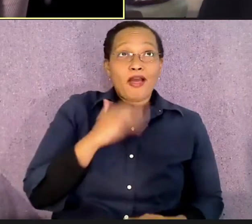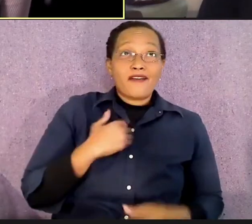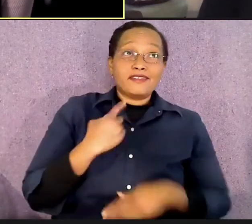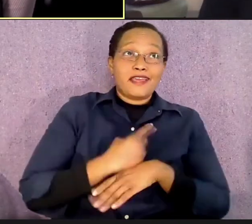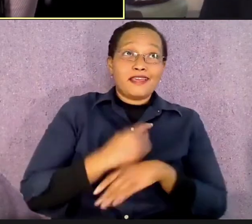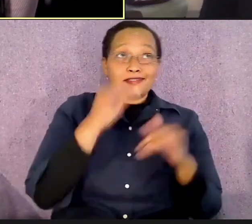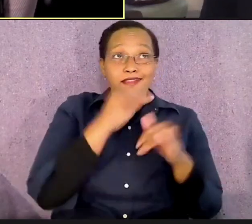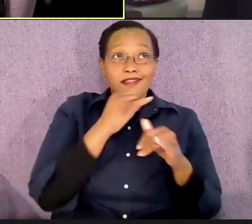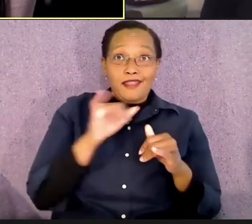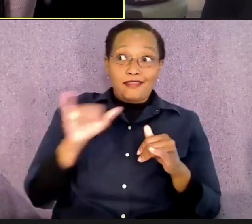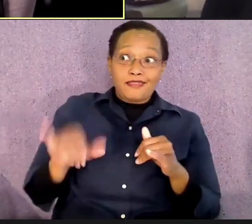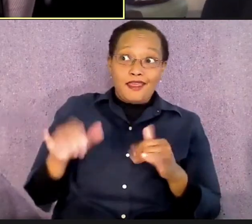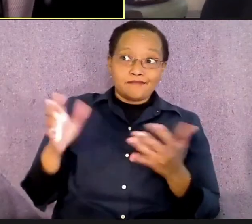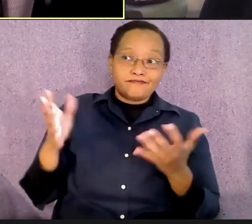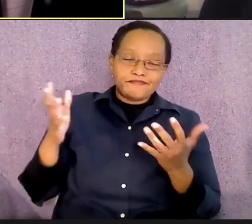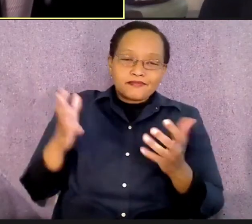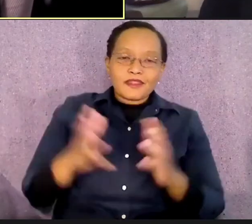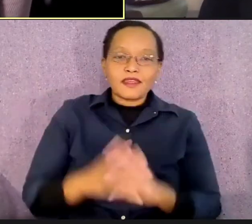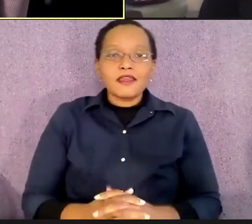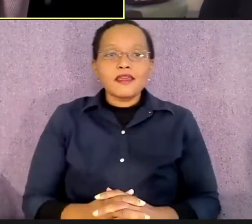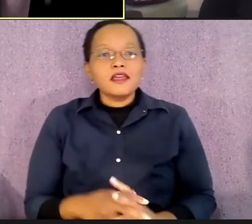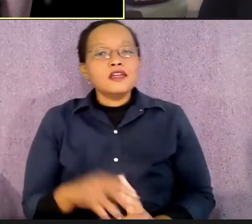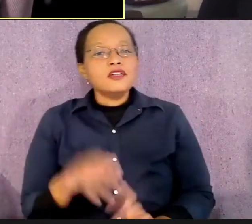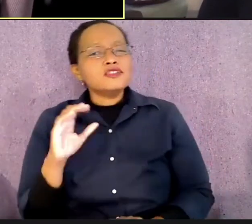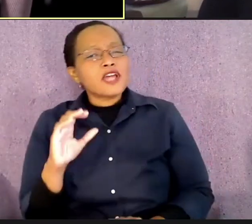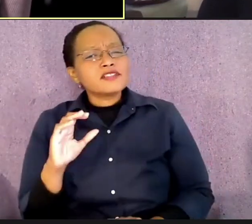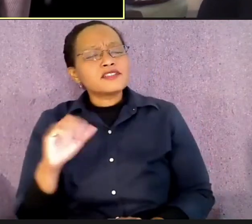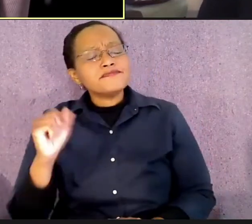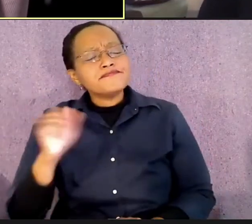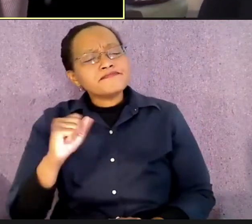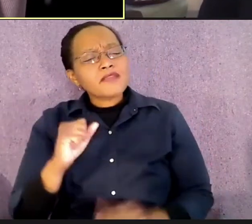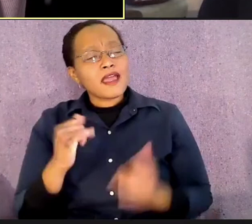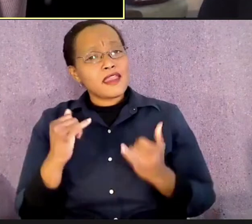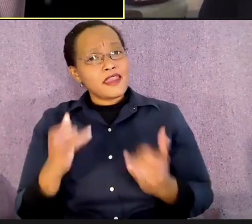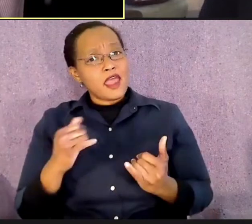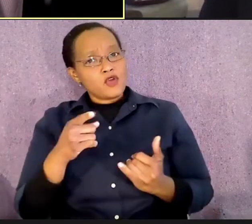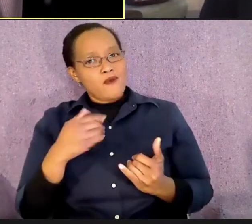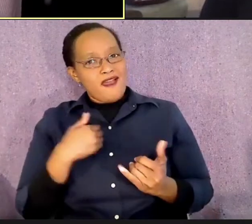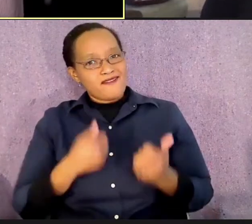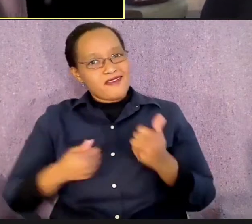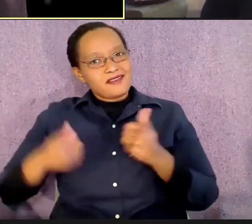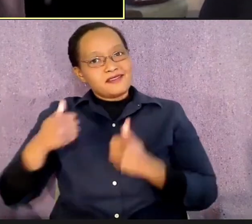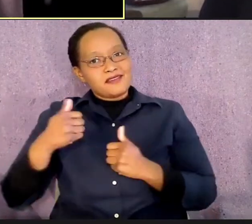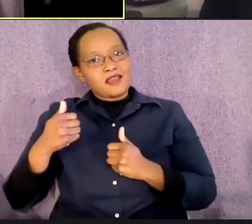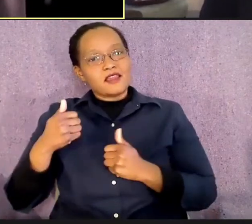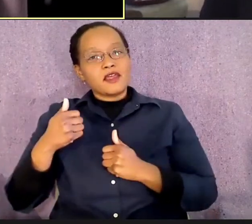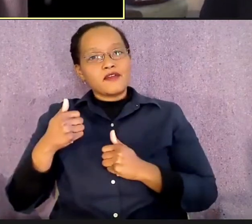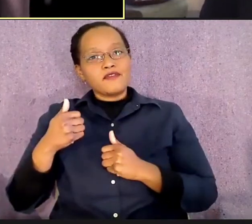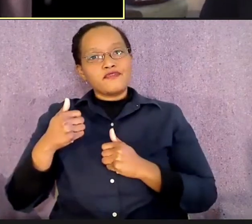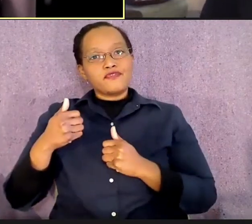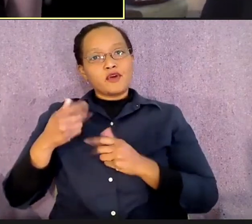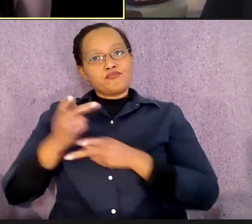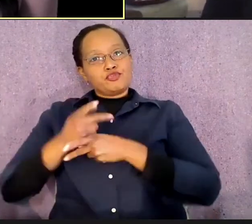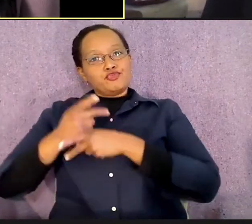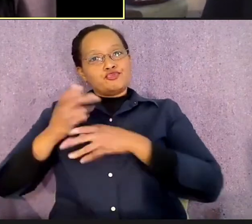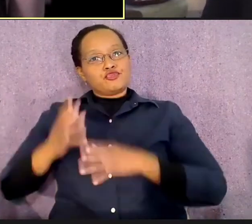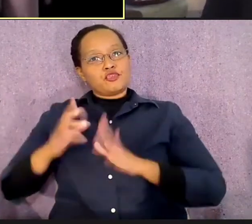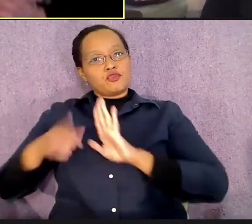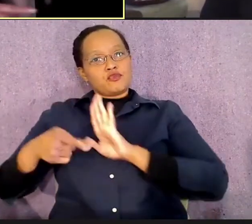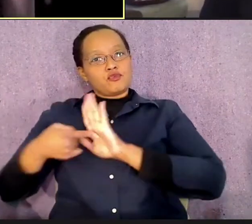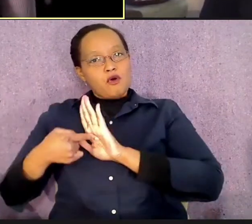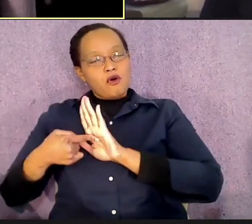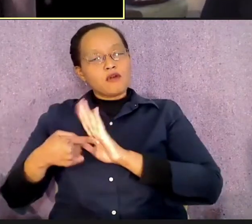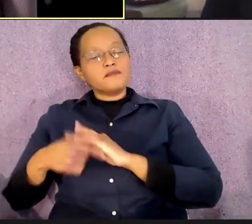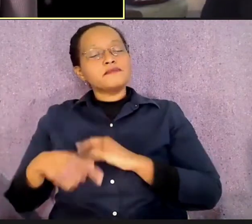Yeah. And I also want to know, in terms of, well, of course, now that you have like an executive producer role like on the show, like in one of your episodes, like you do